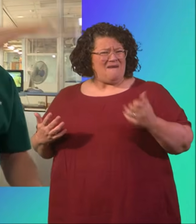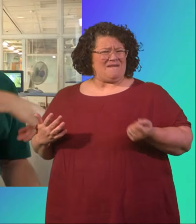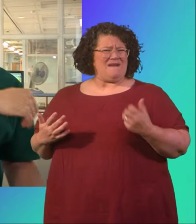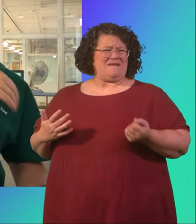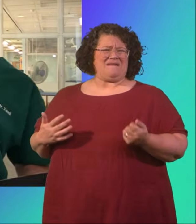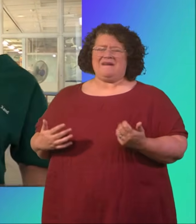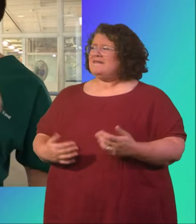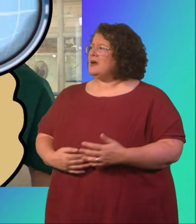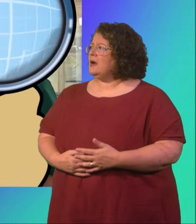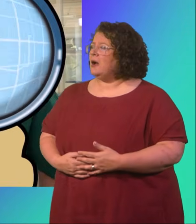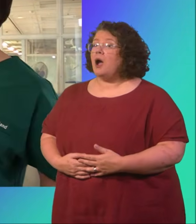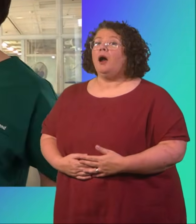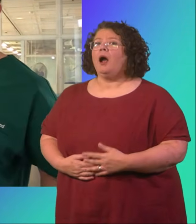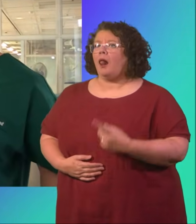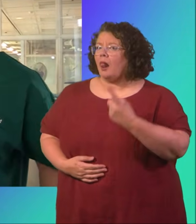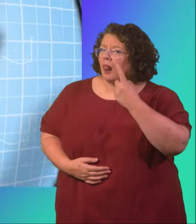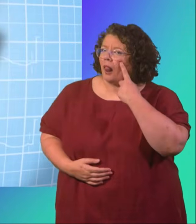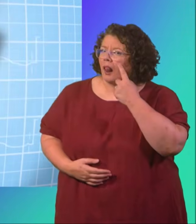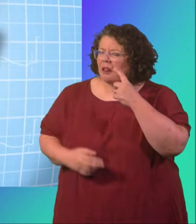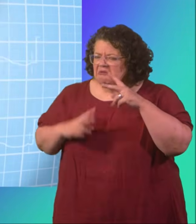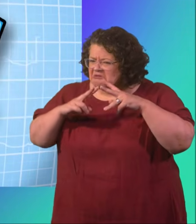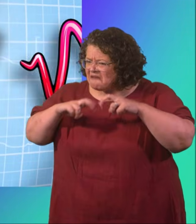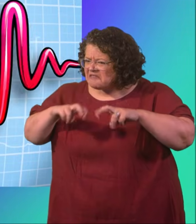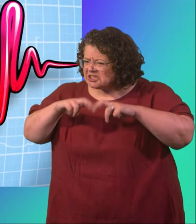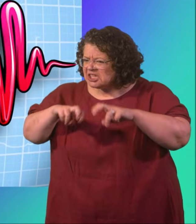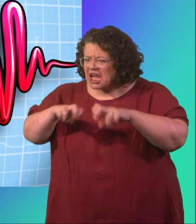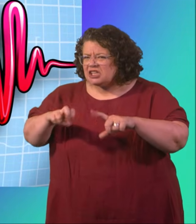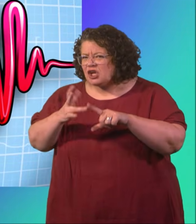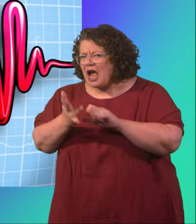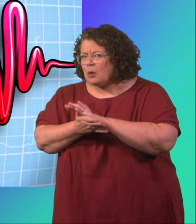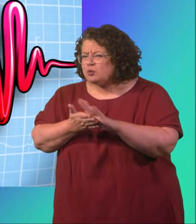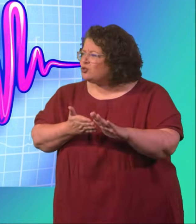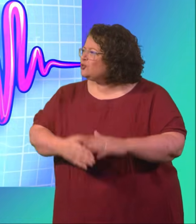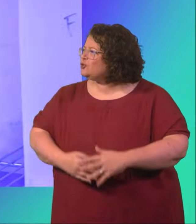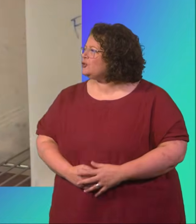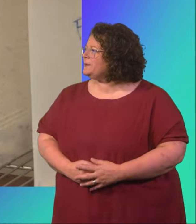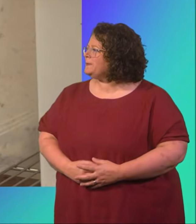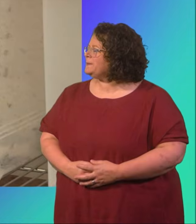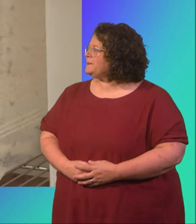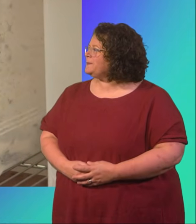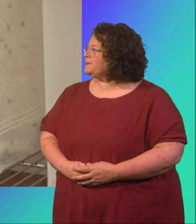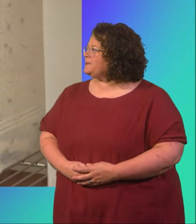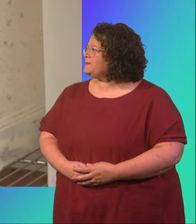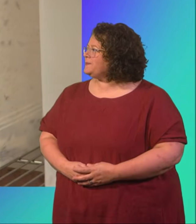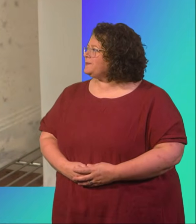everywhere. Perhaps this is a case for Investigation Ouch.